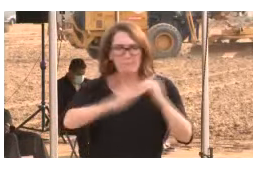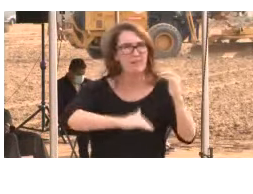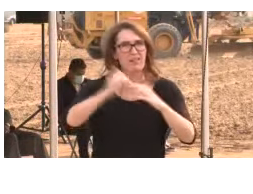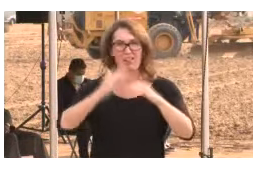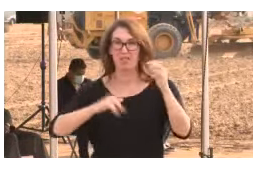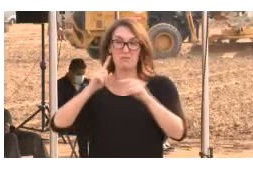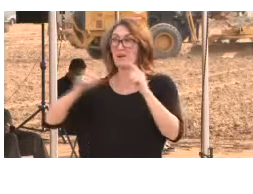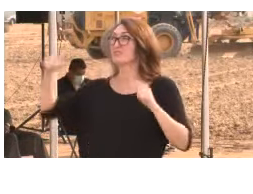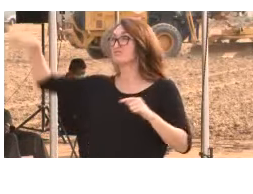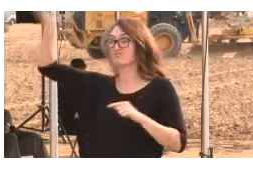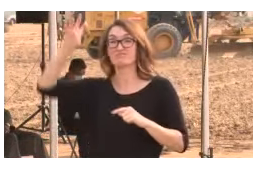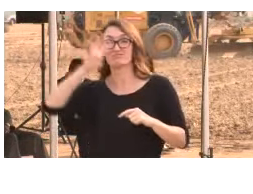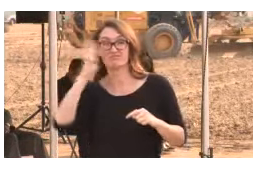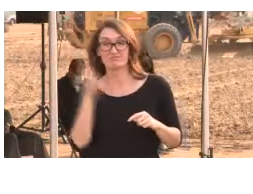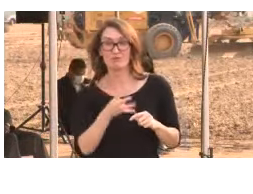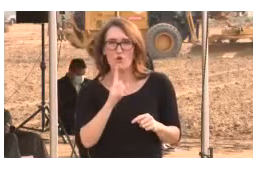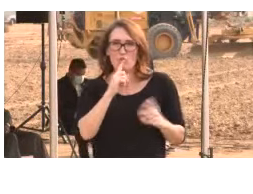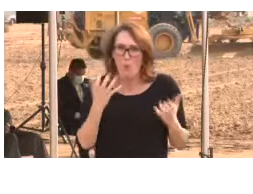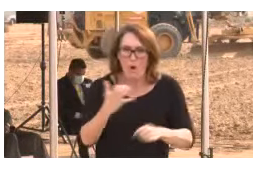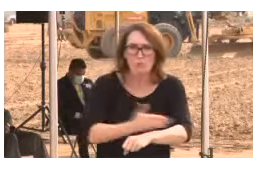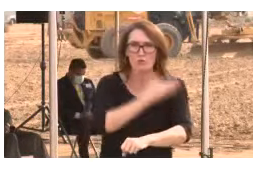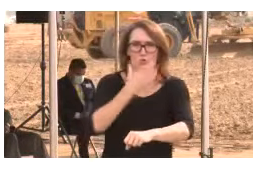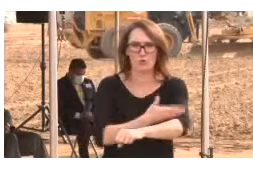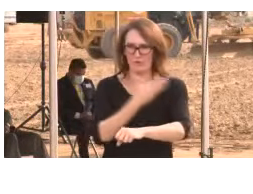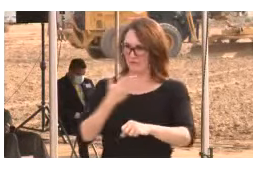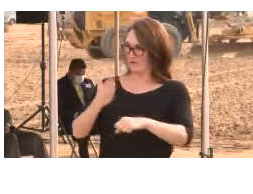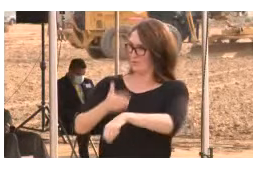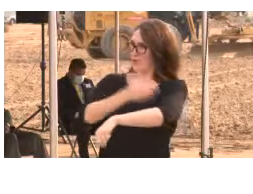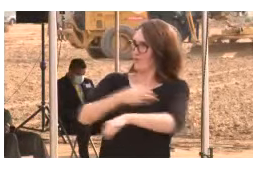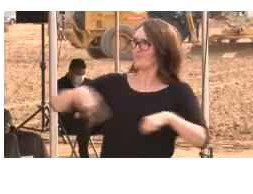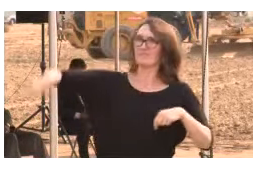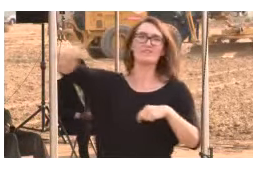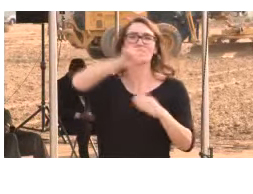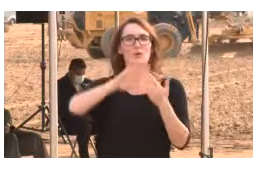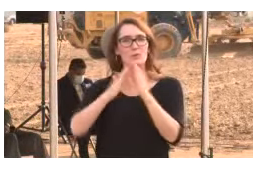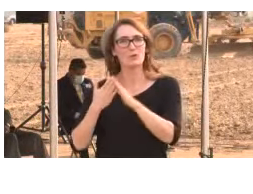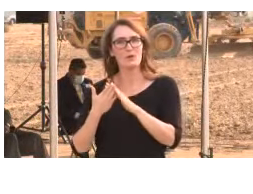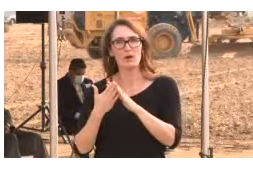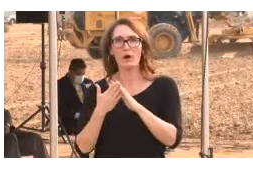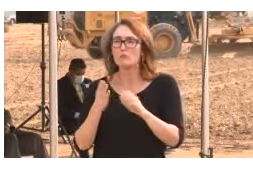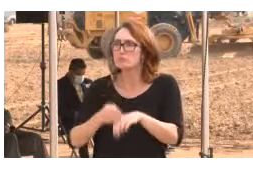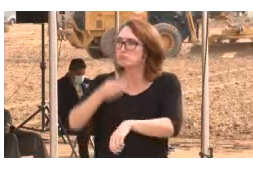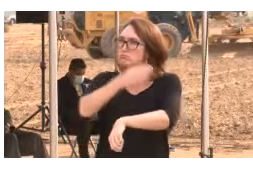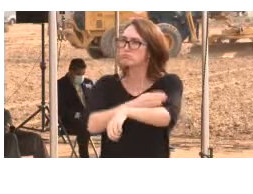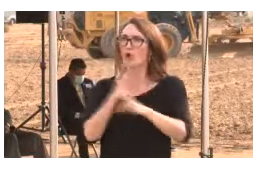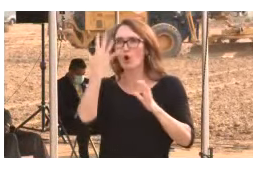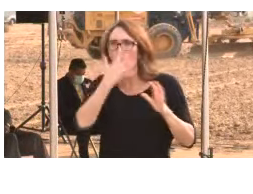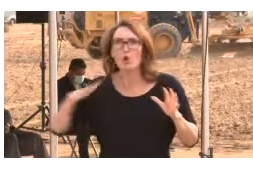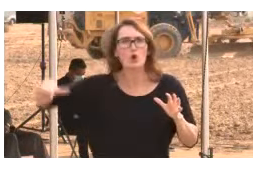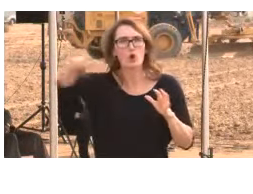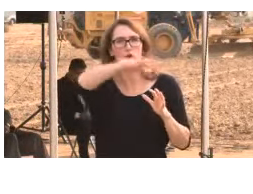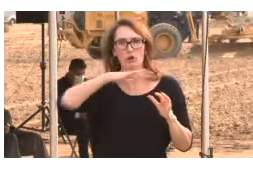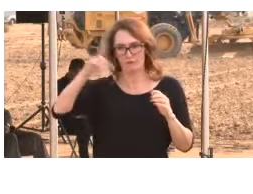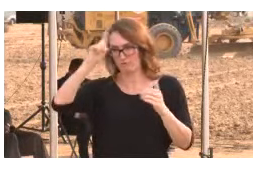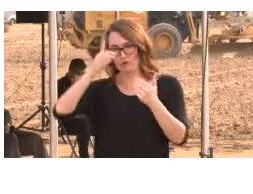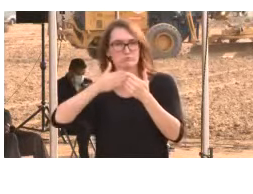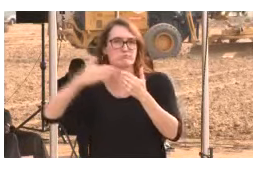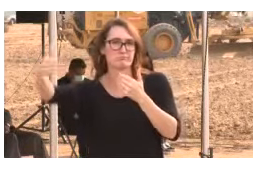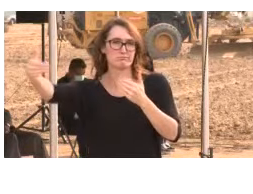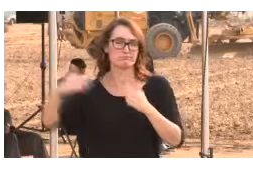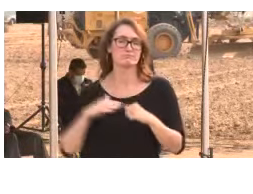in the implementation of improvements that will preserve the community's assets and enhance this community's image and quality for decades to